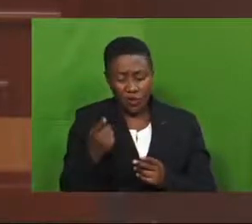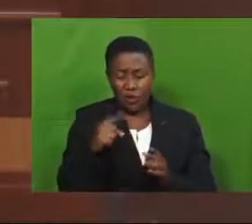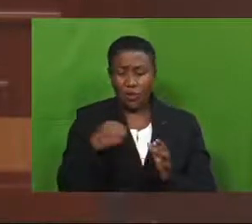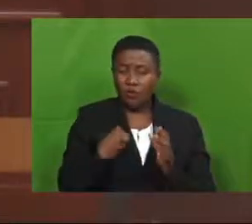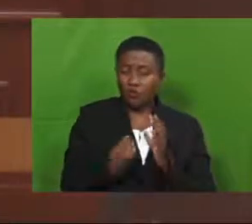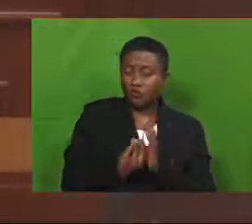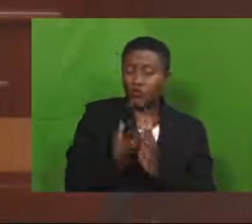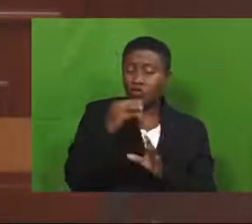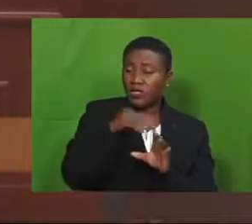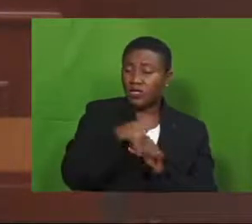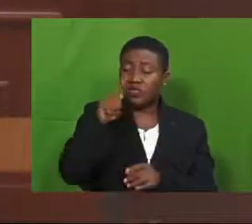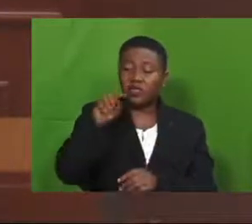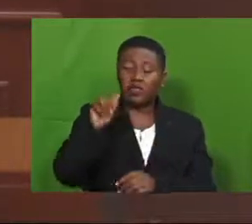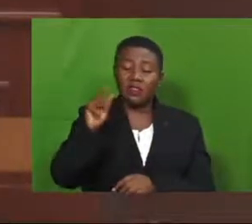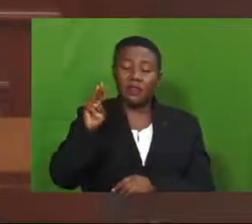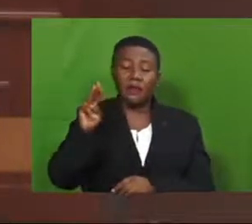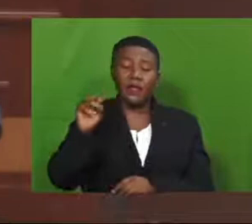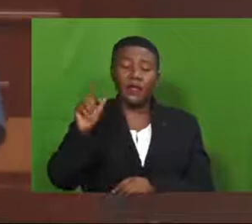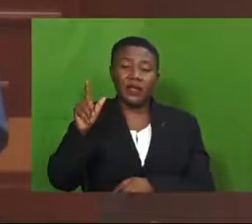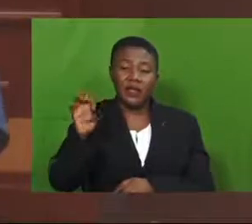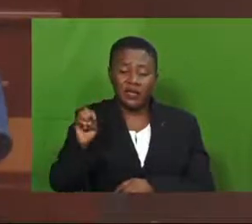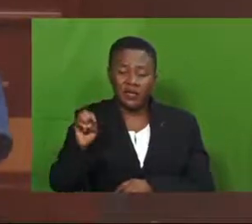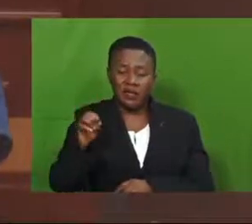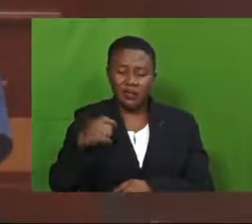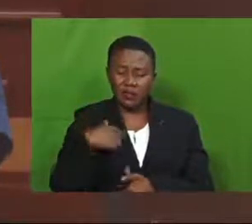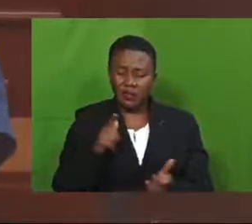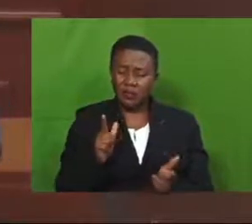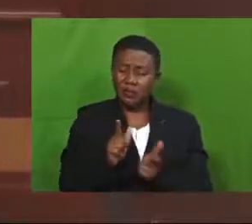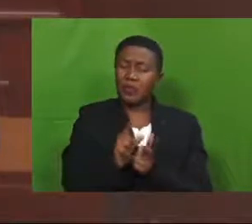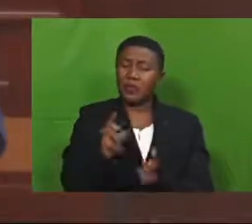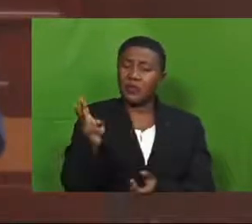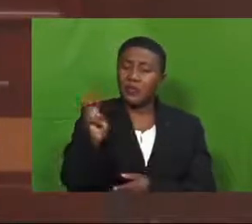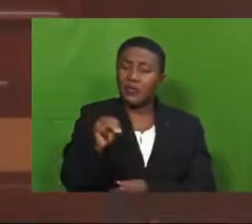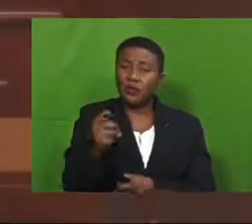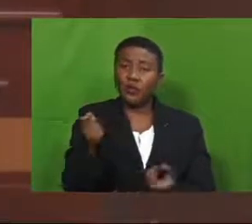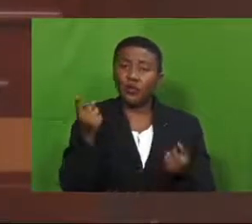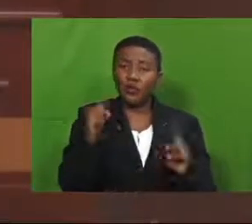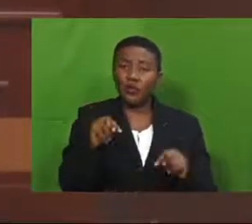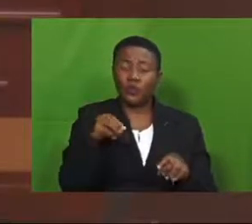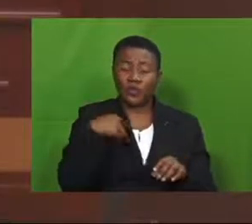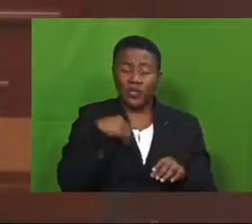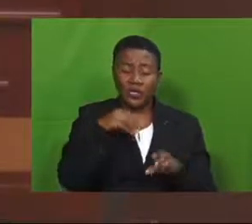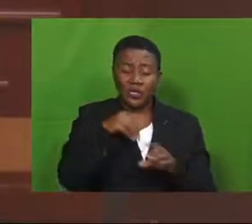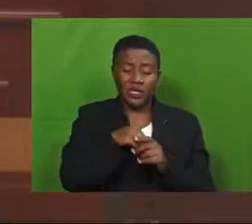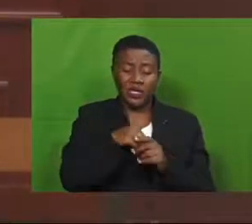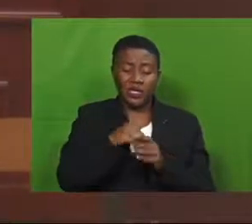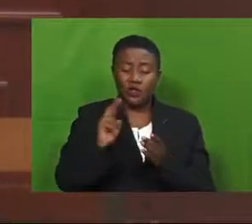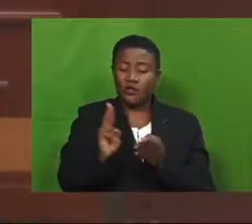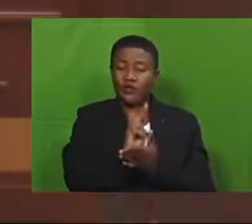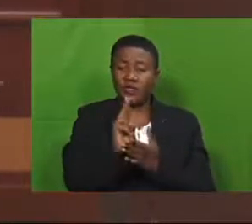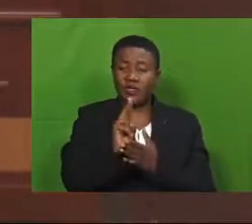Tamale, I got in contact with him when I was in level 100. That was the year